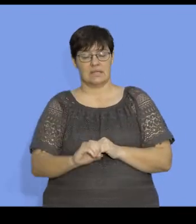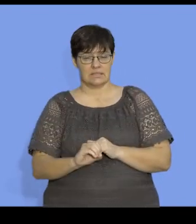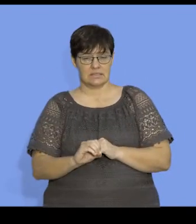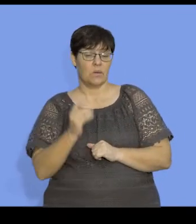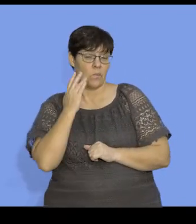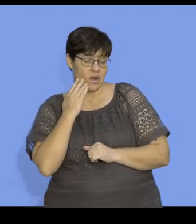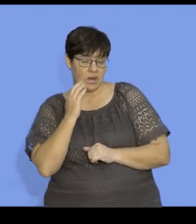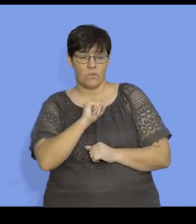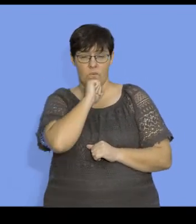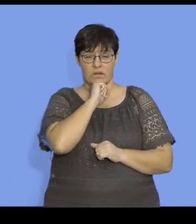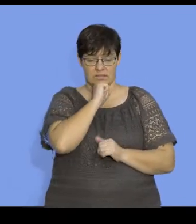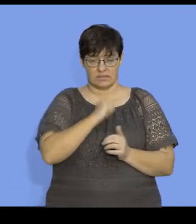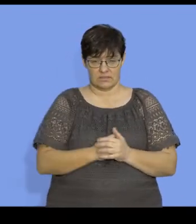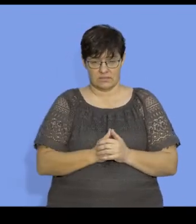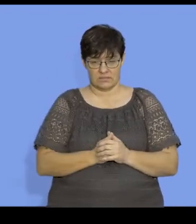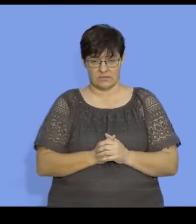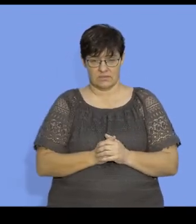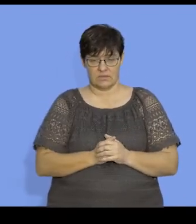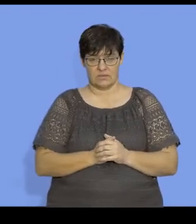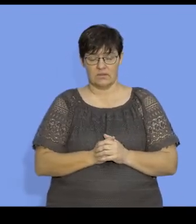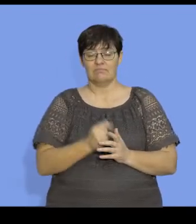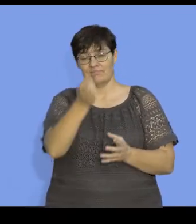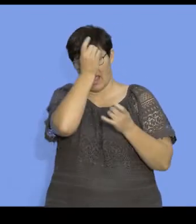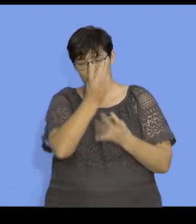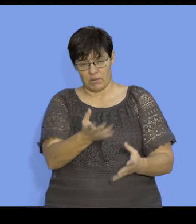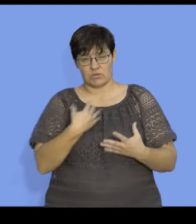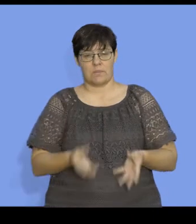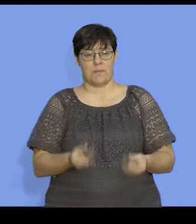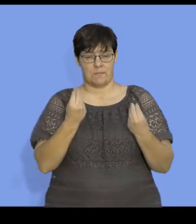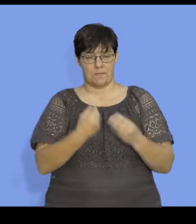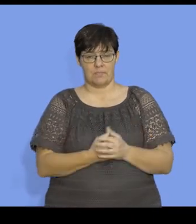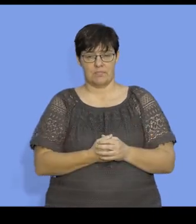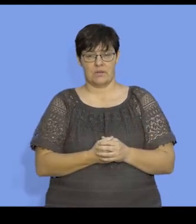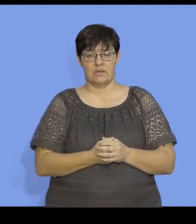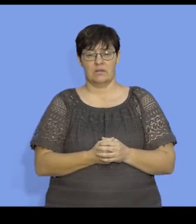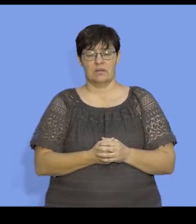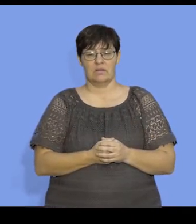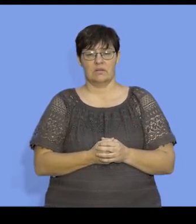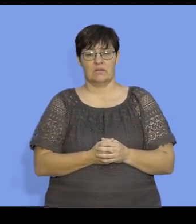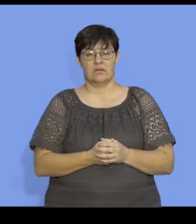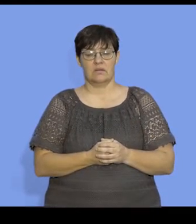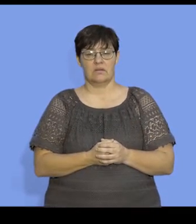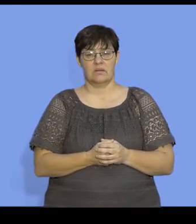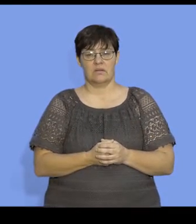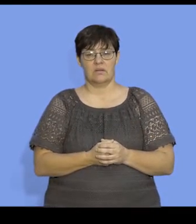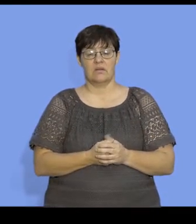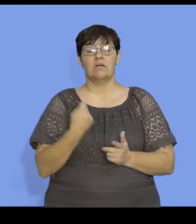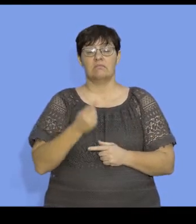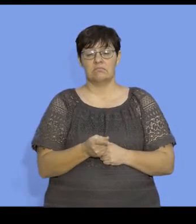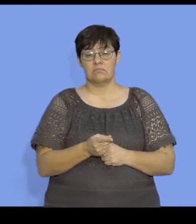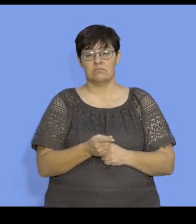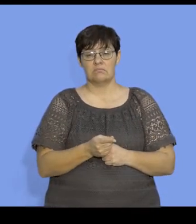10% in August. Okay, that's the information that we have. Step number 1, take